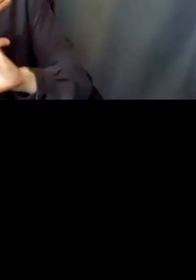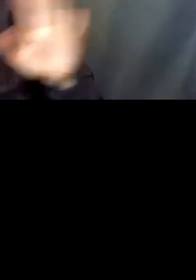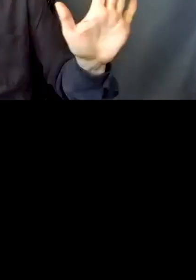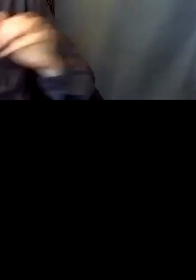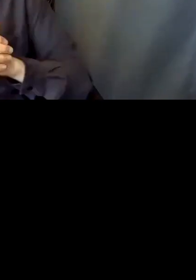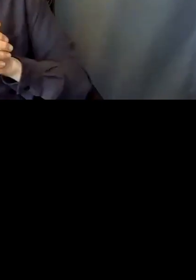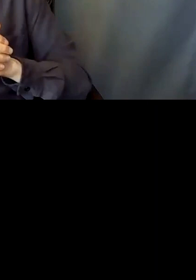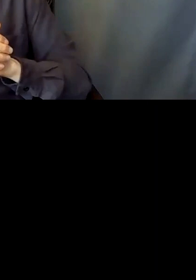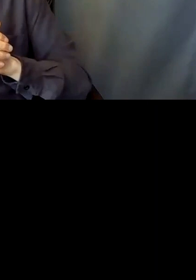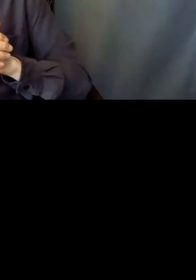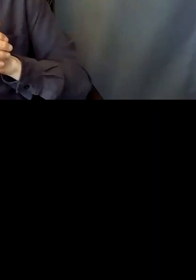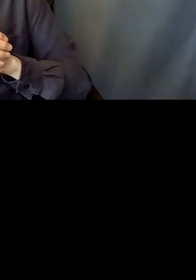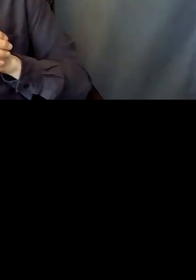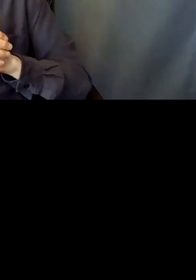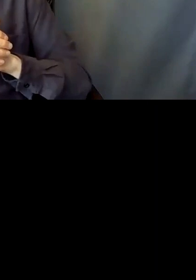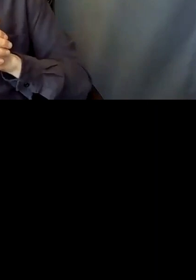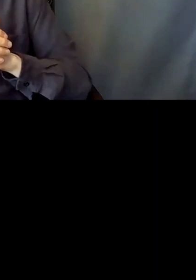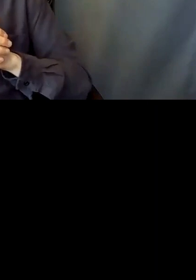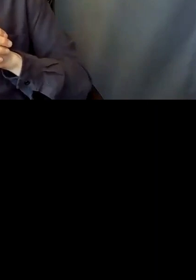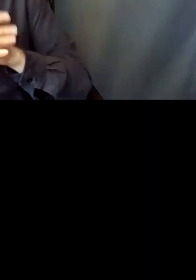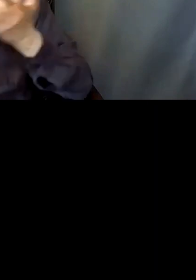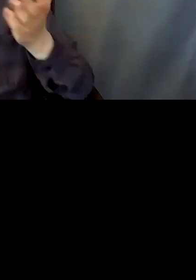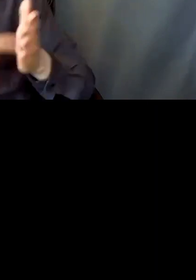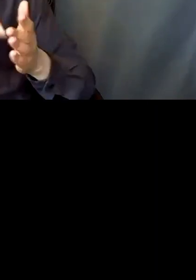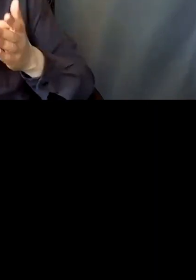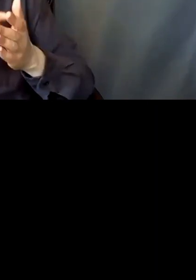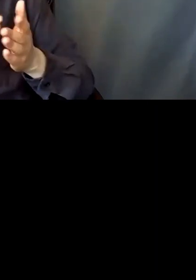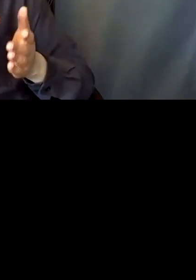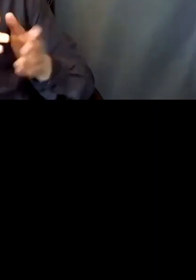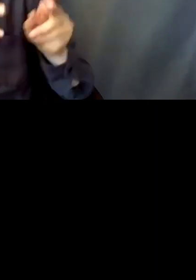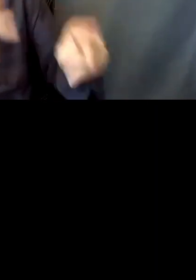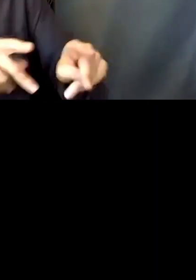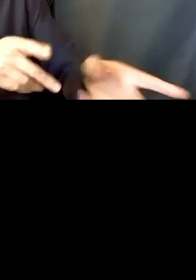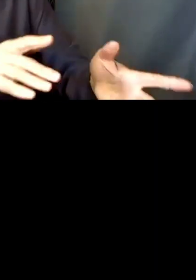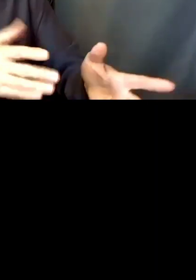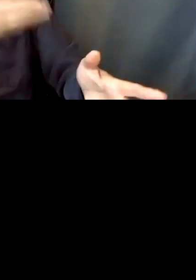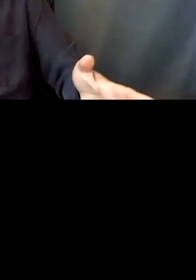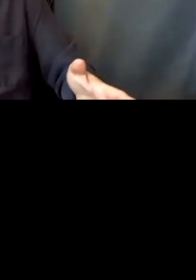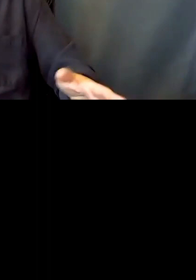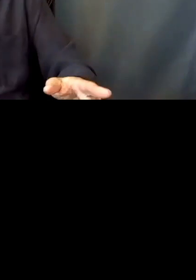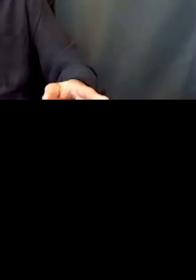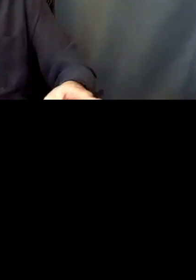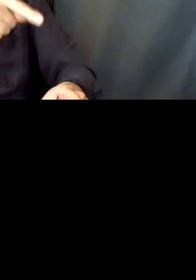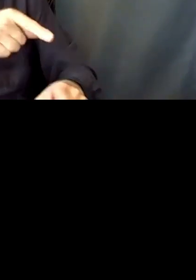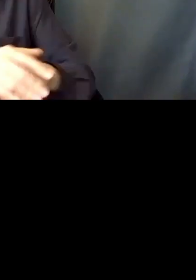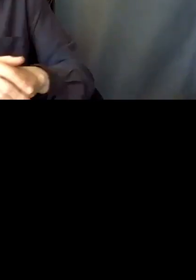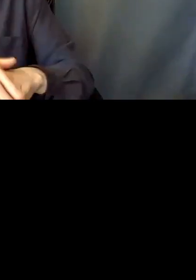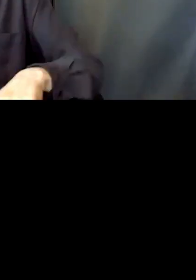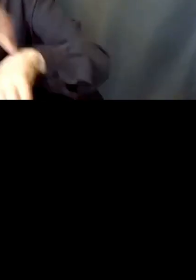And it may be in the best interest of our loved ones. Yeah. We are out of time,